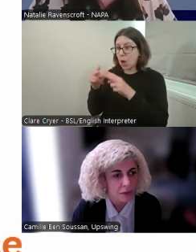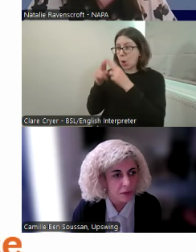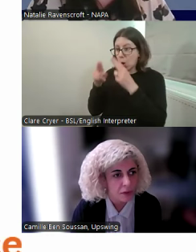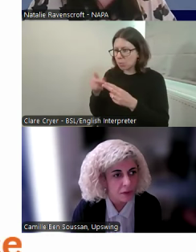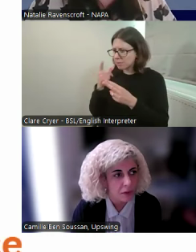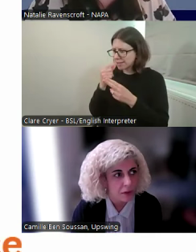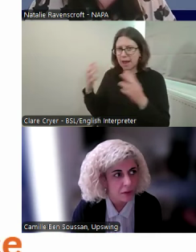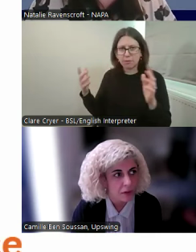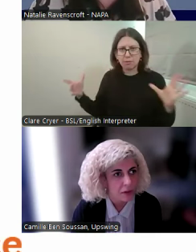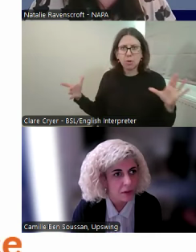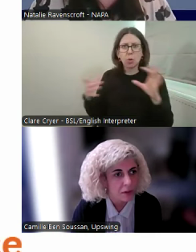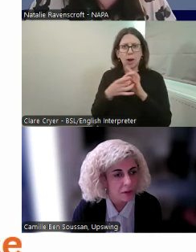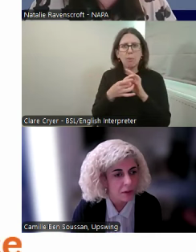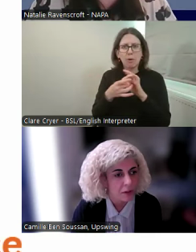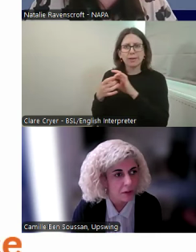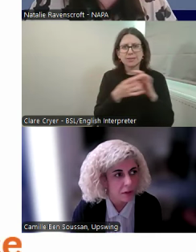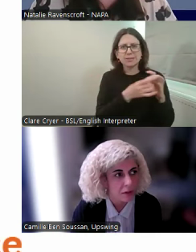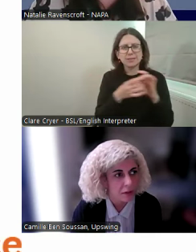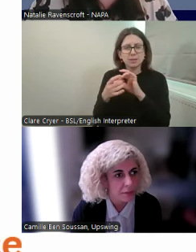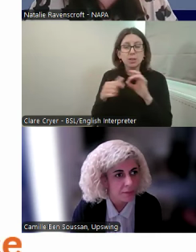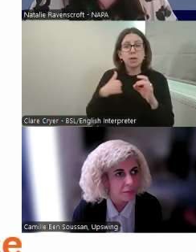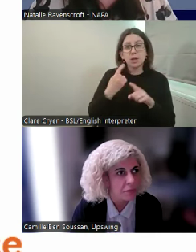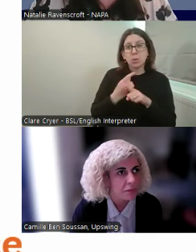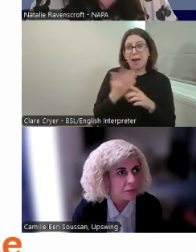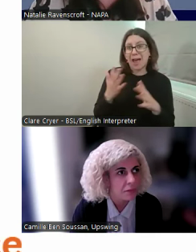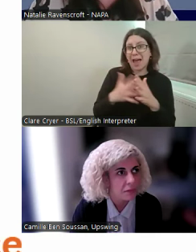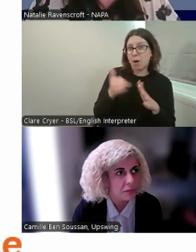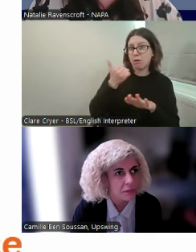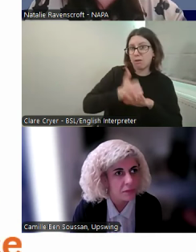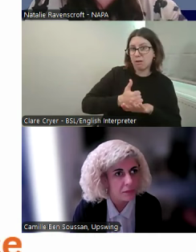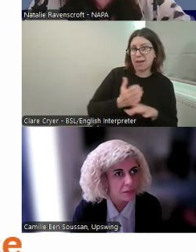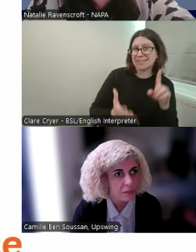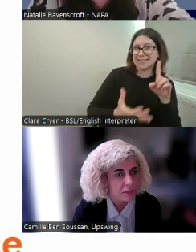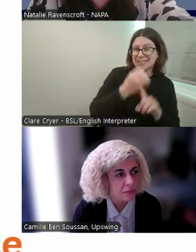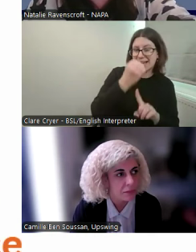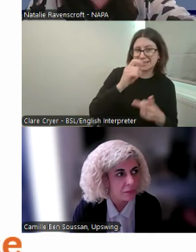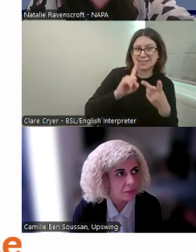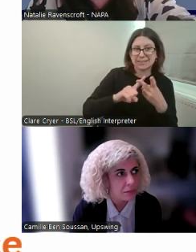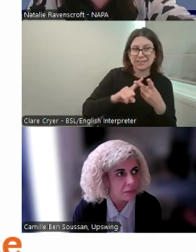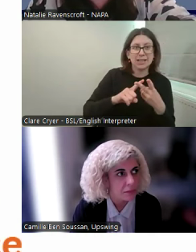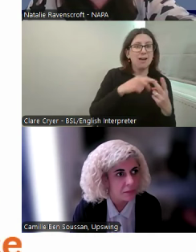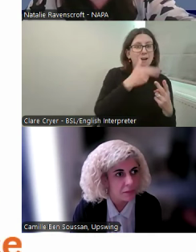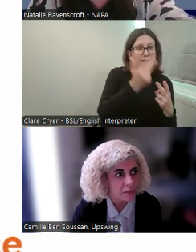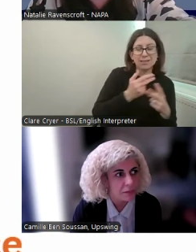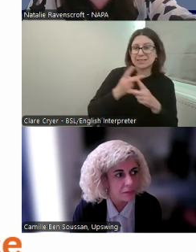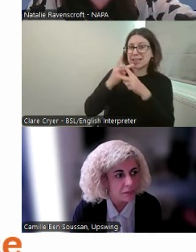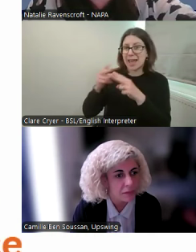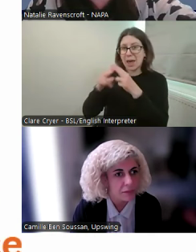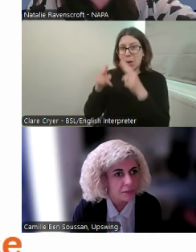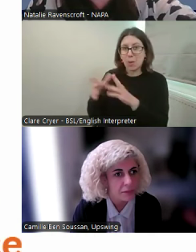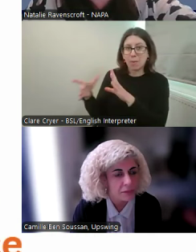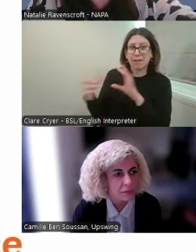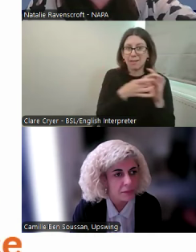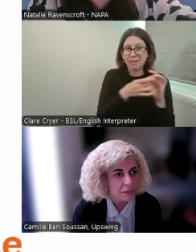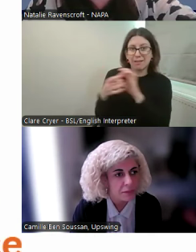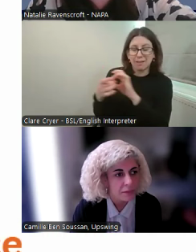I'm going to talk about setting up for success, artists and care homes collaboration, and how to transfer